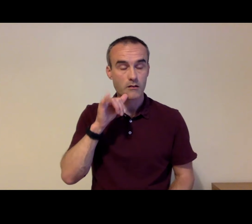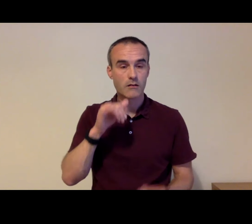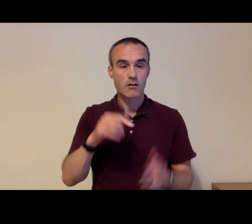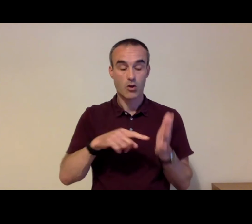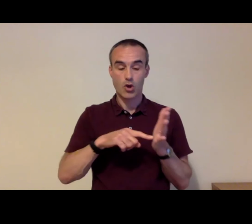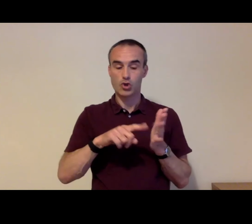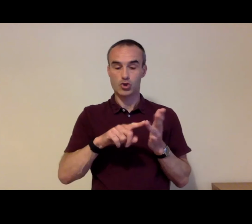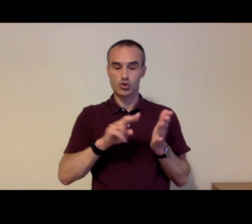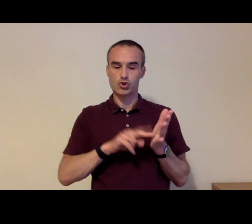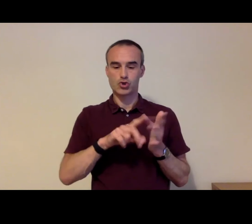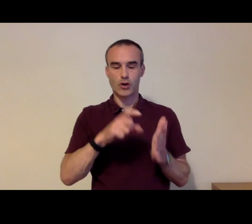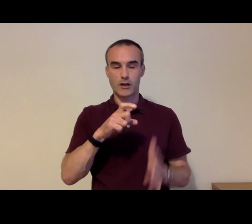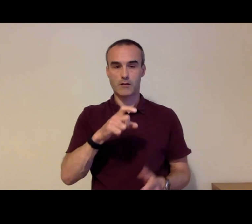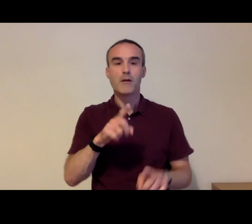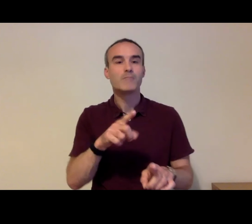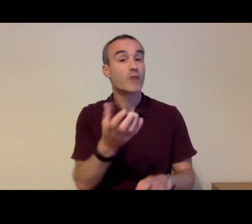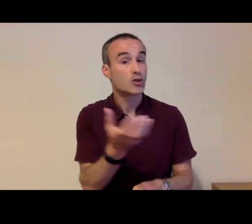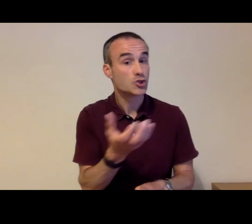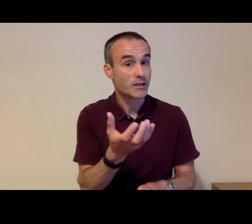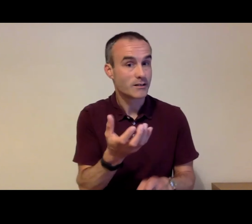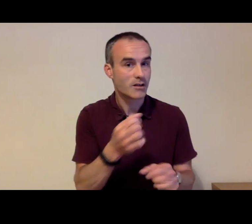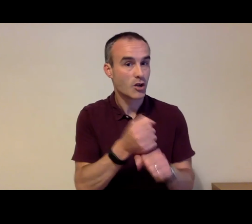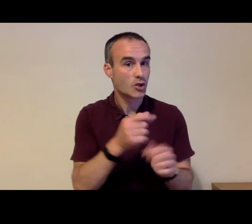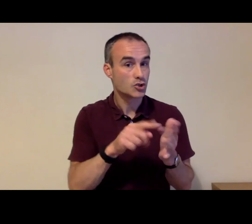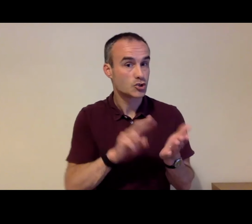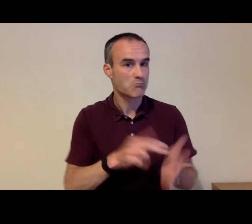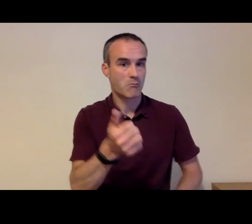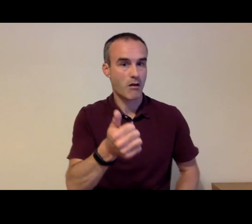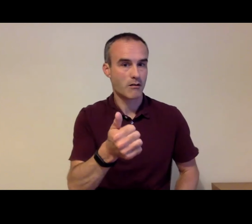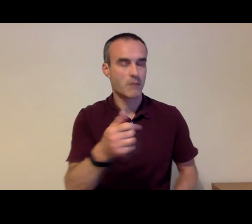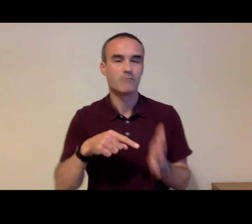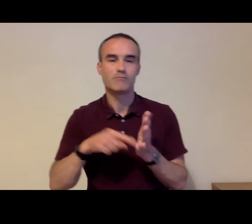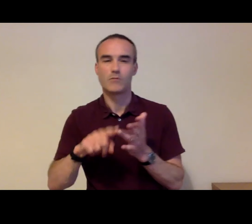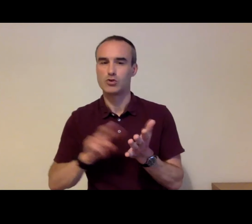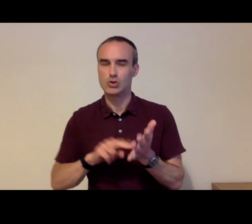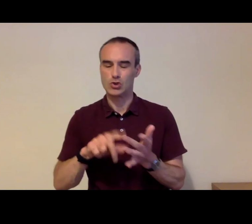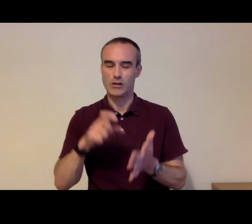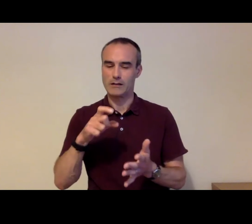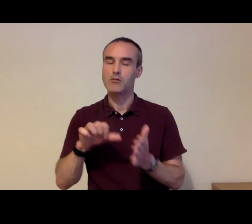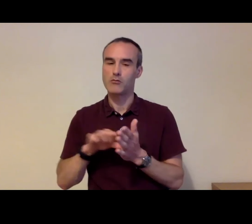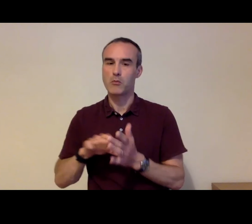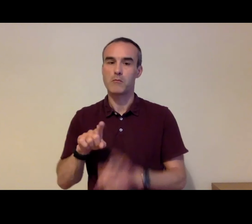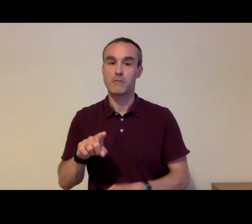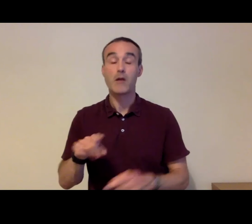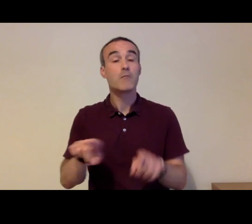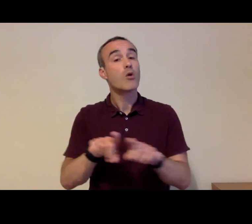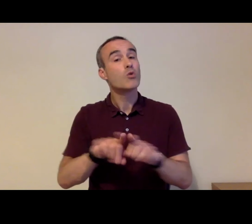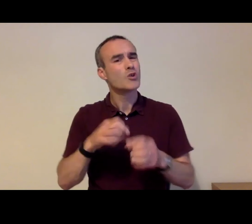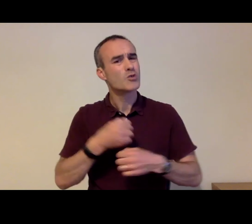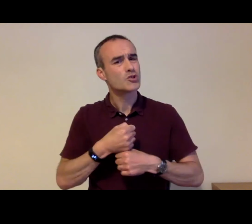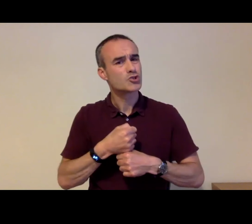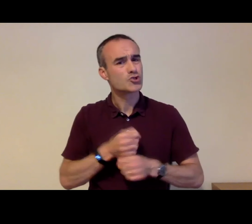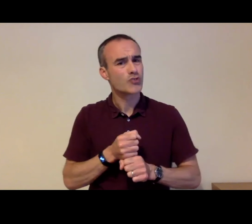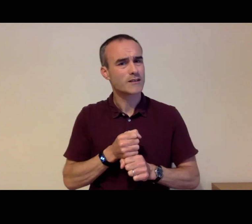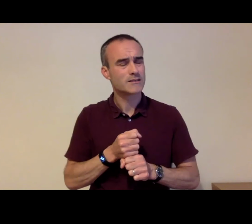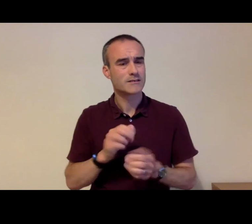bit, by the way, it's just the tonic. And stress. Now, too many of those things, I